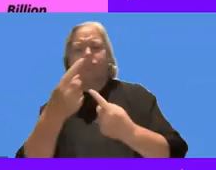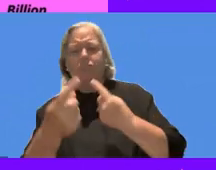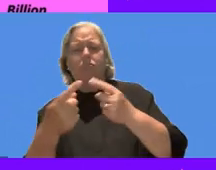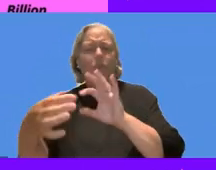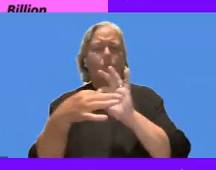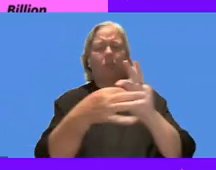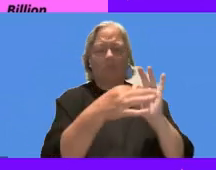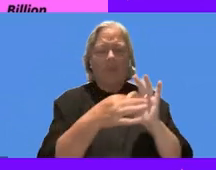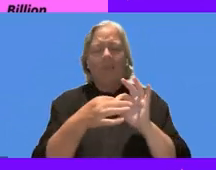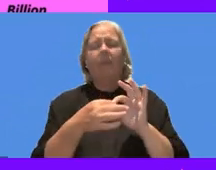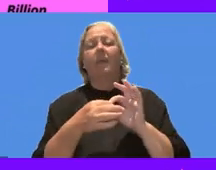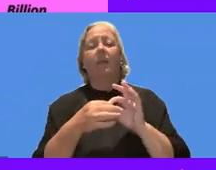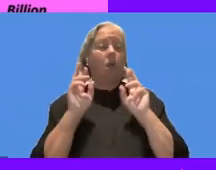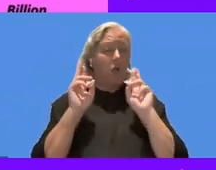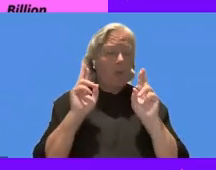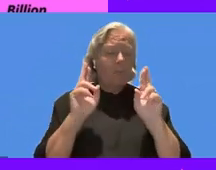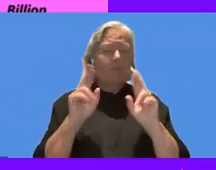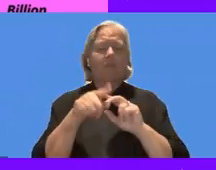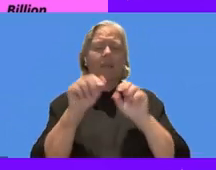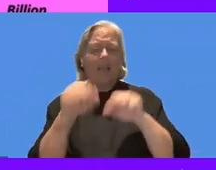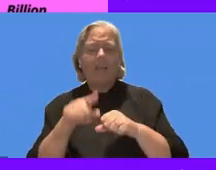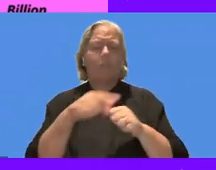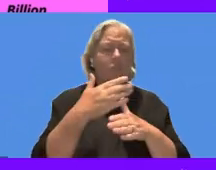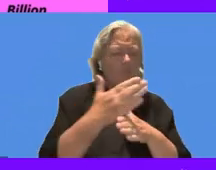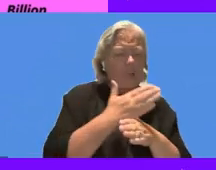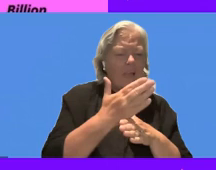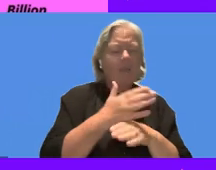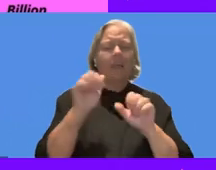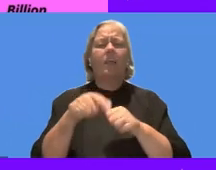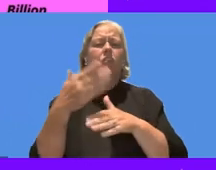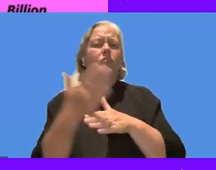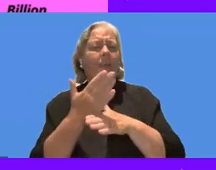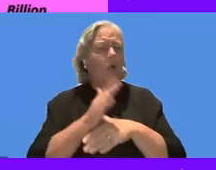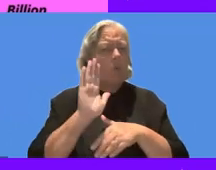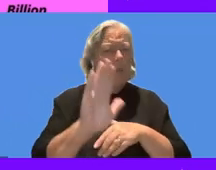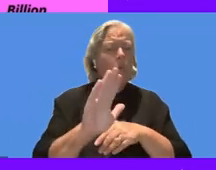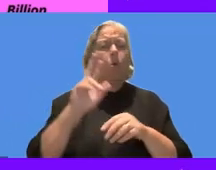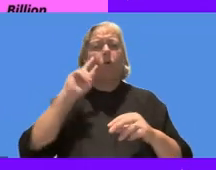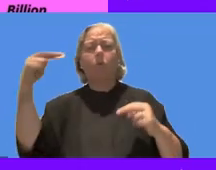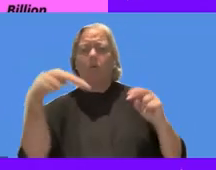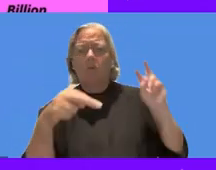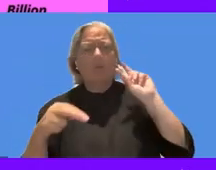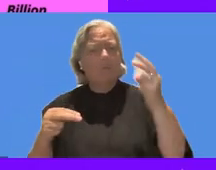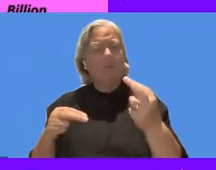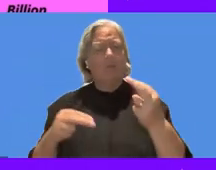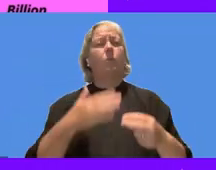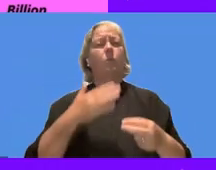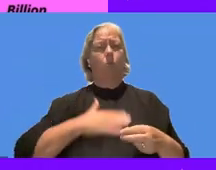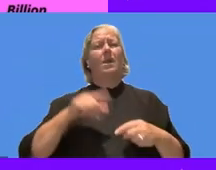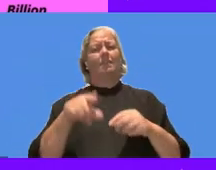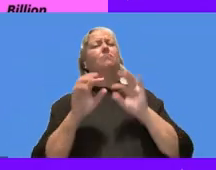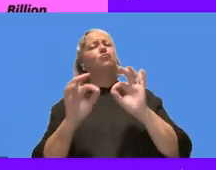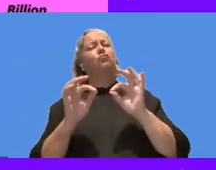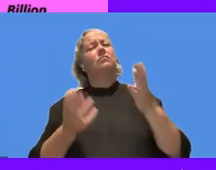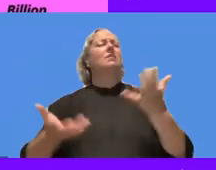share in order to participate and share your views. We hope that this will make it really more of an interactive session amongst all of us.